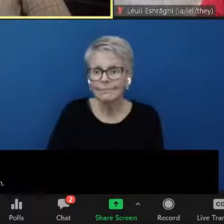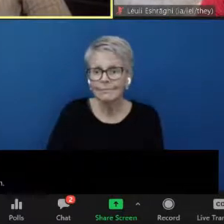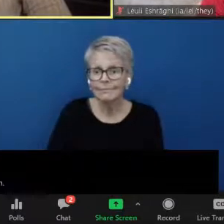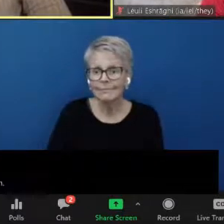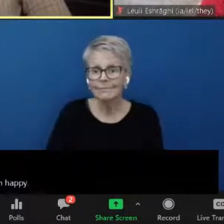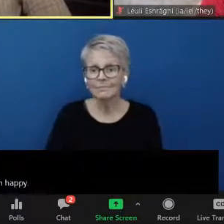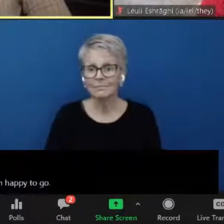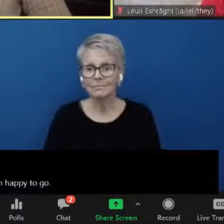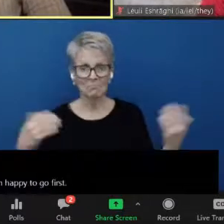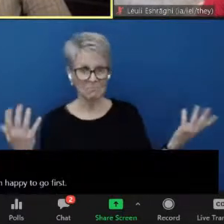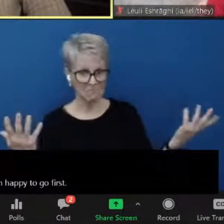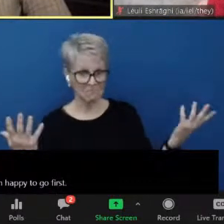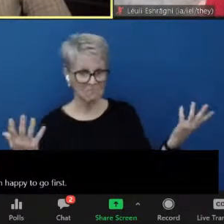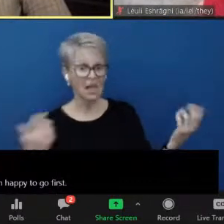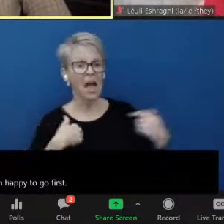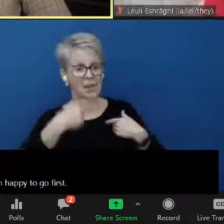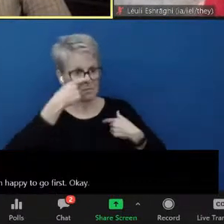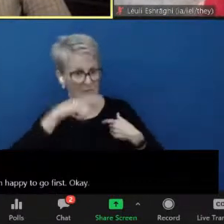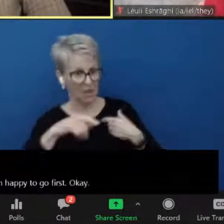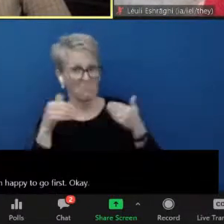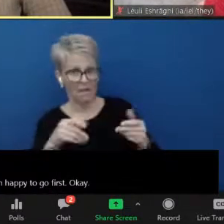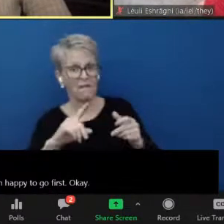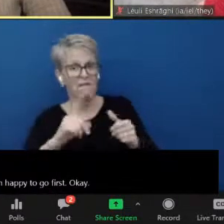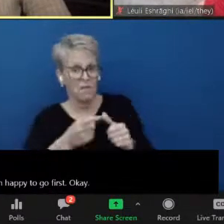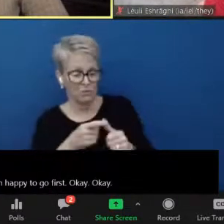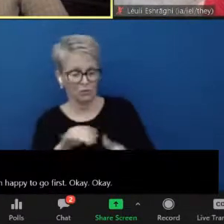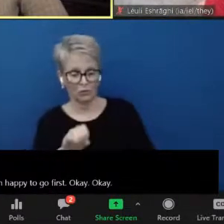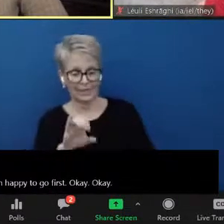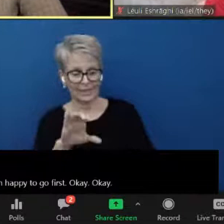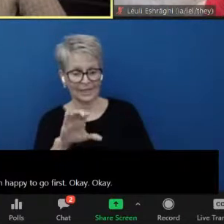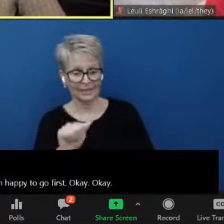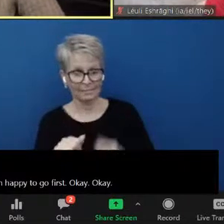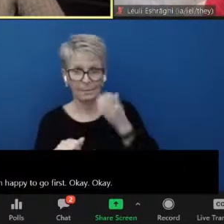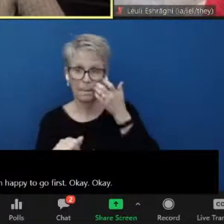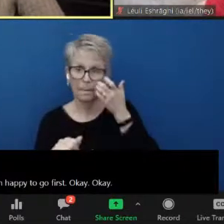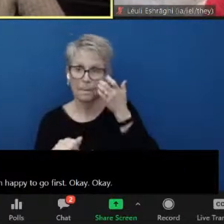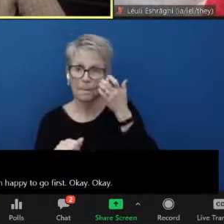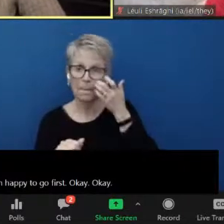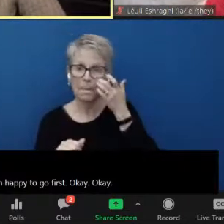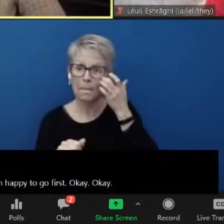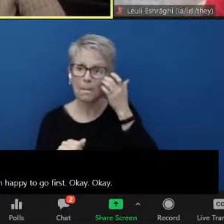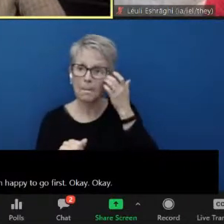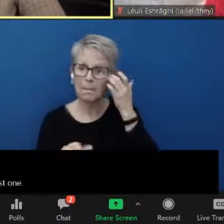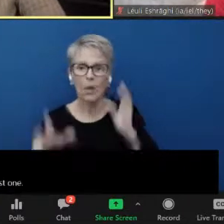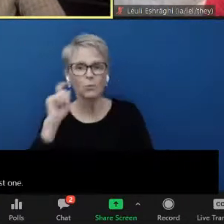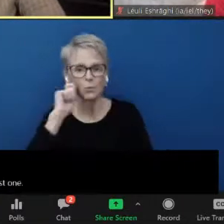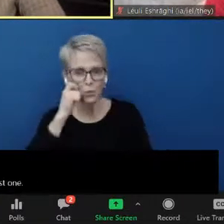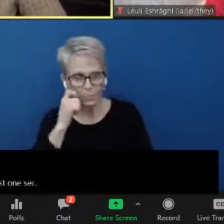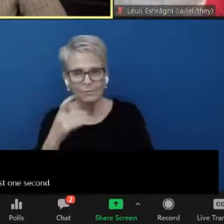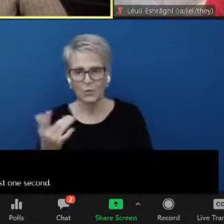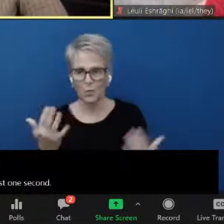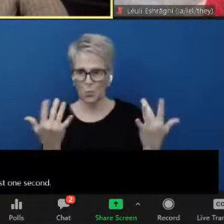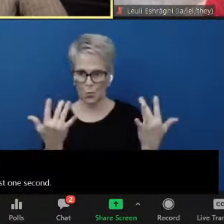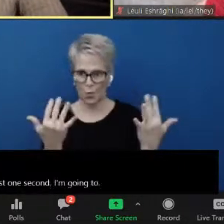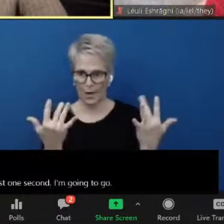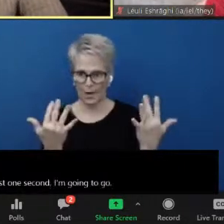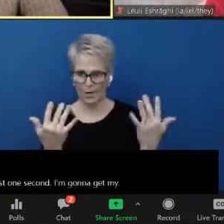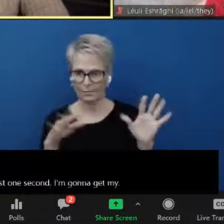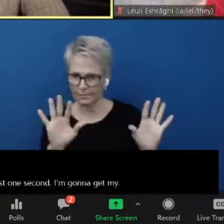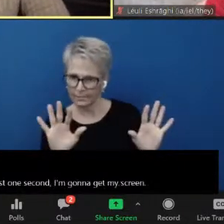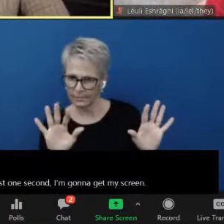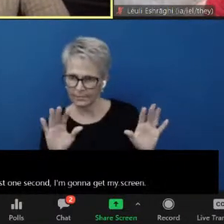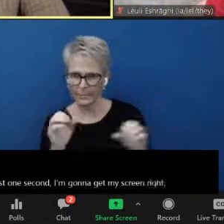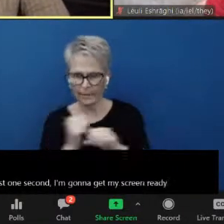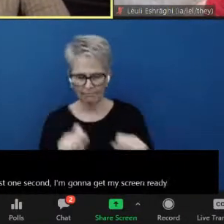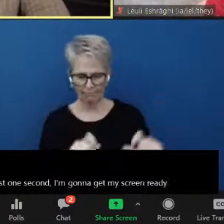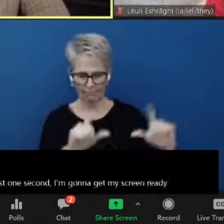I'm happy to go first. Okay. Okay. Cool. Just one second. I'm going to get my